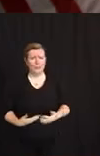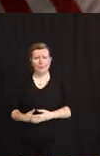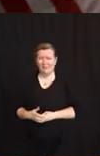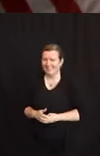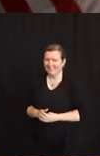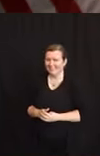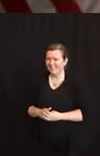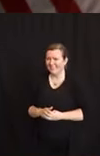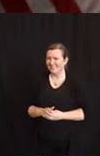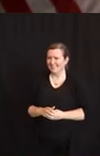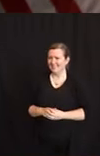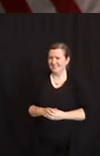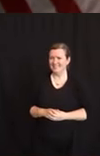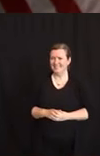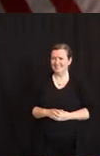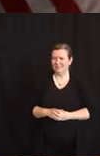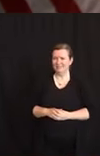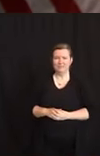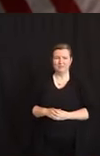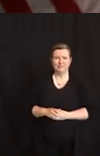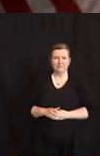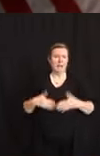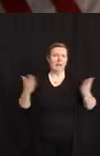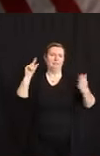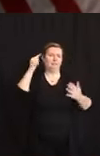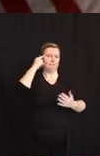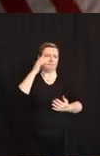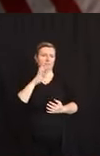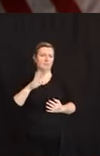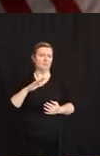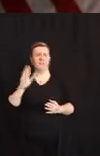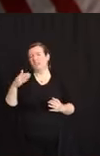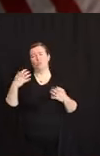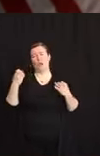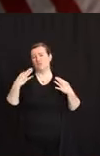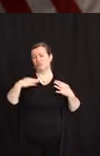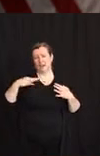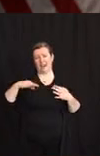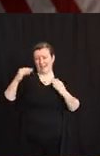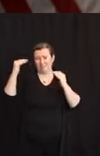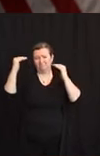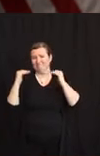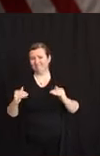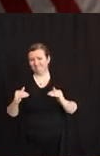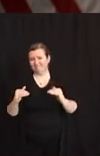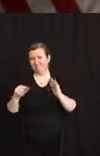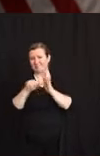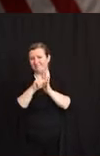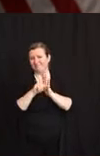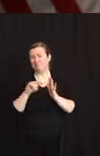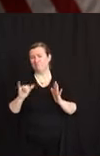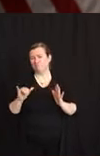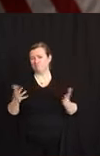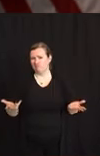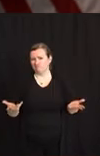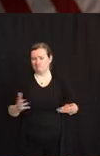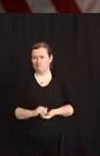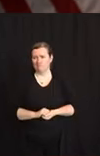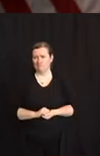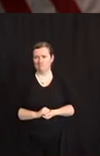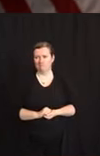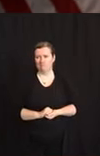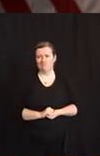Listen, you never want to see a downgrade. Fitch was a half step higher in its rating than both Moody's